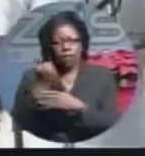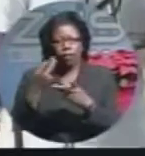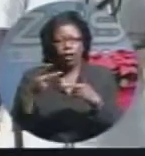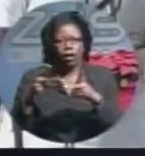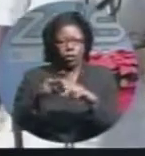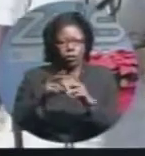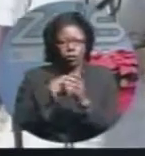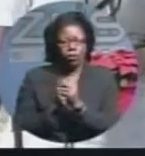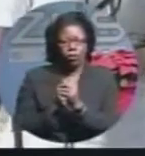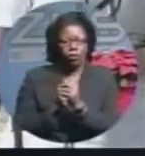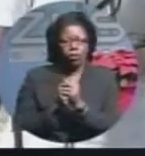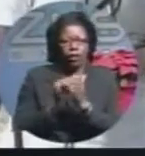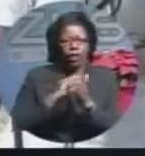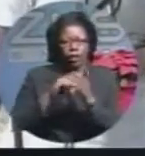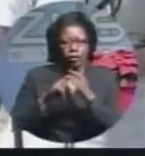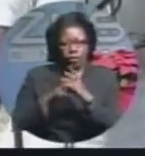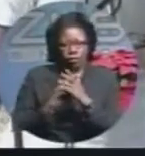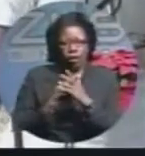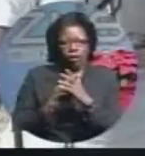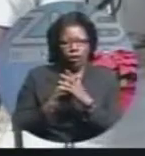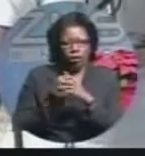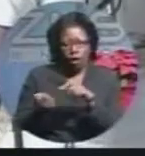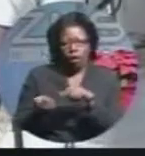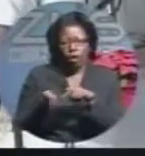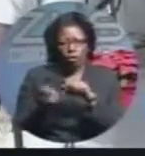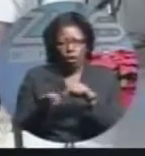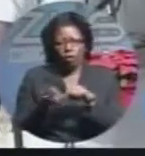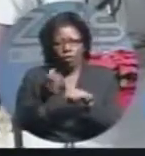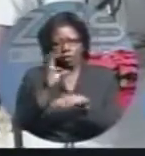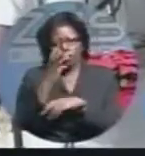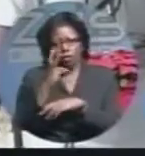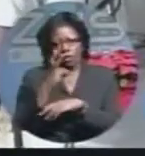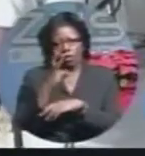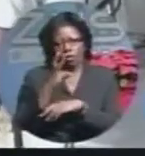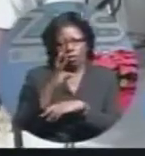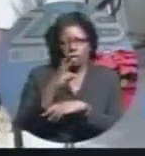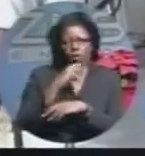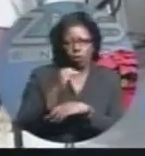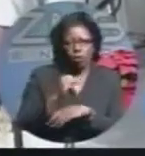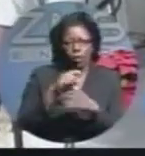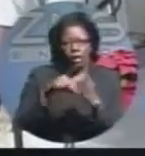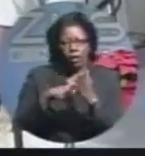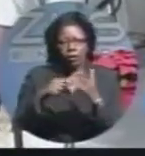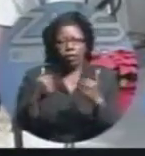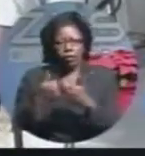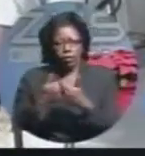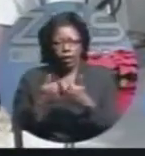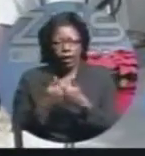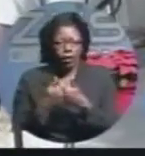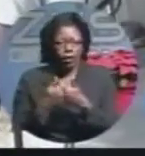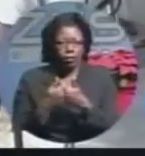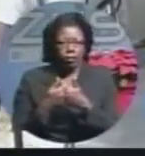started the game of golf when I was 6 years old, and I'm still playing this game. This game has allowed me to,